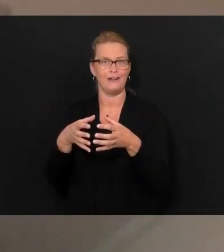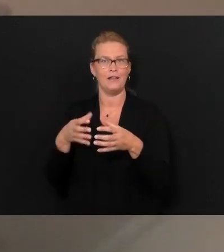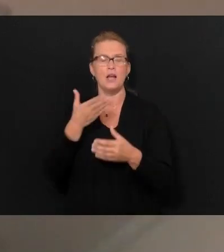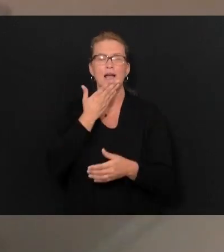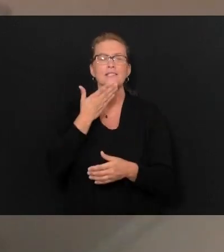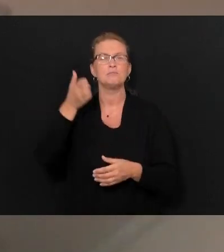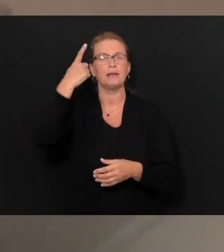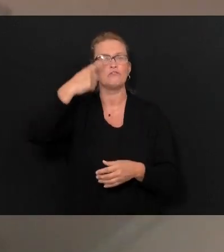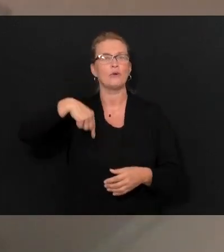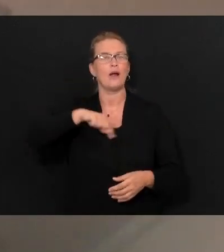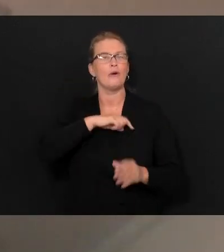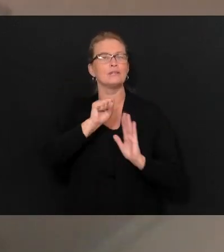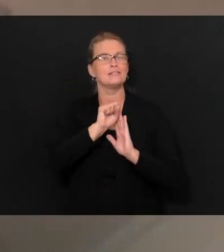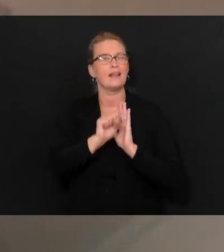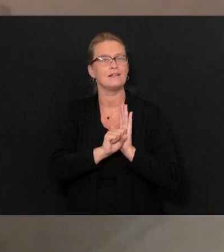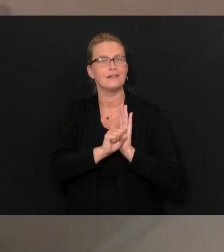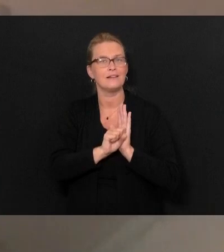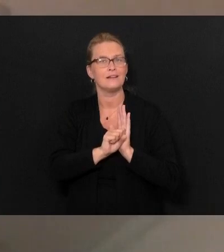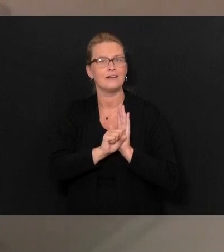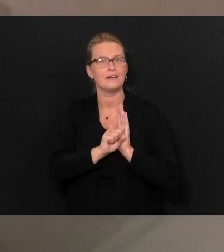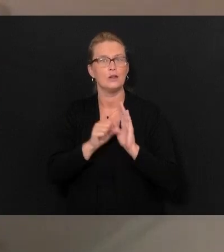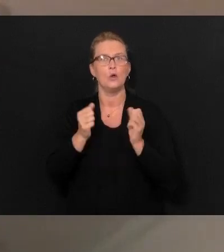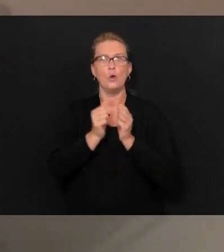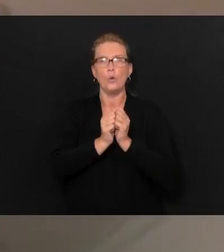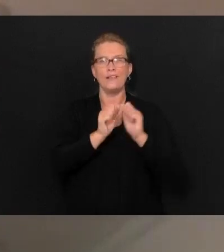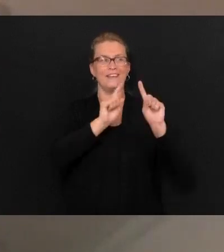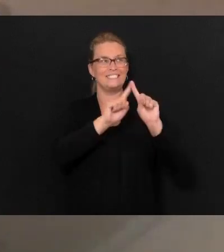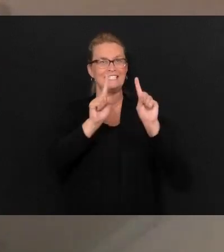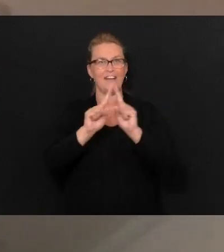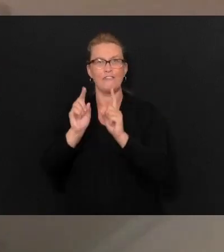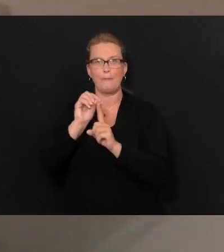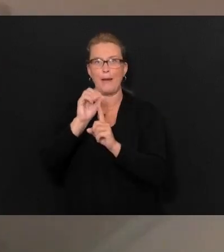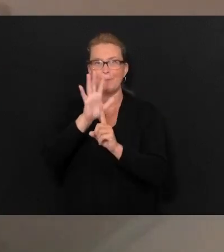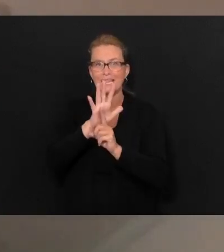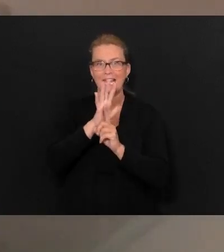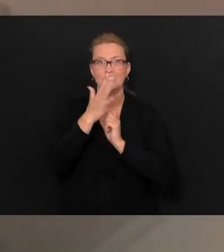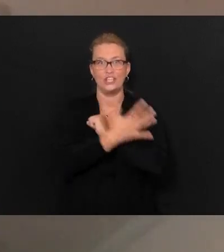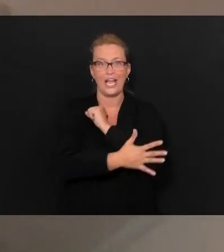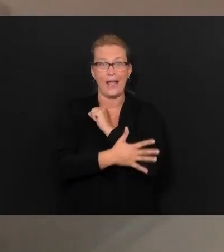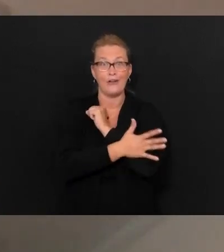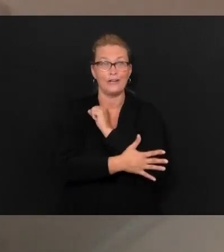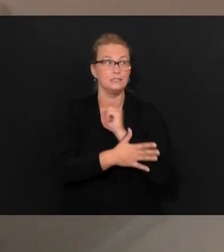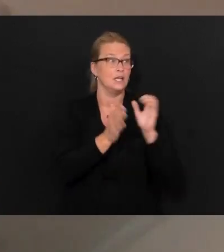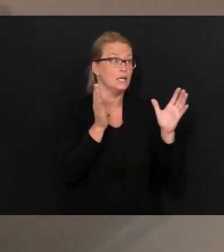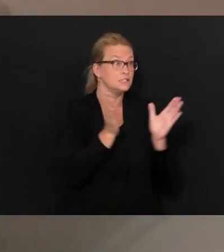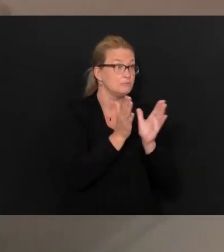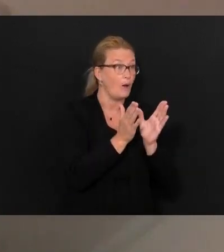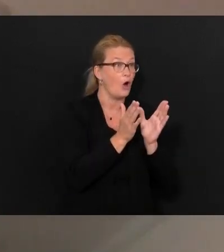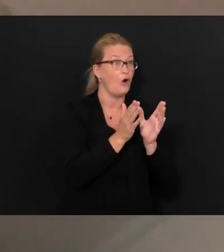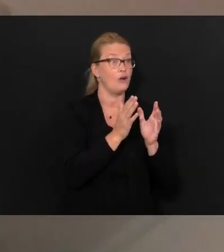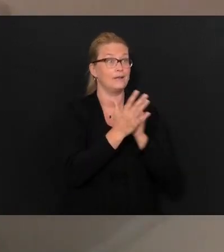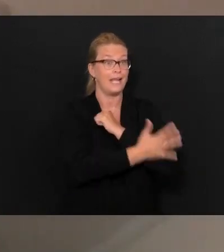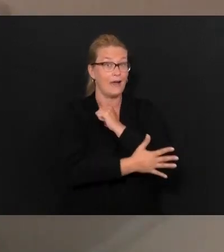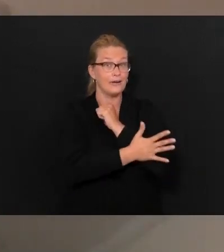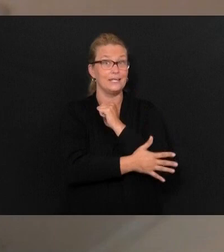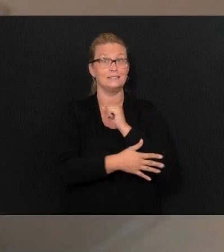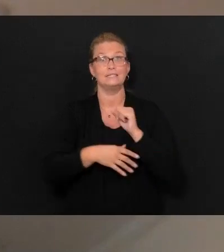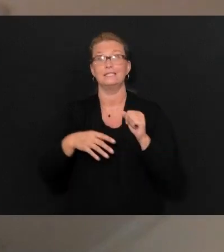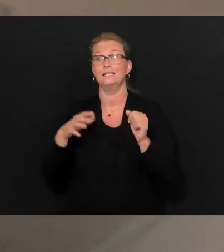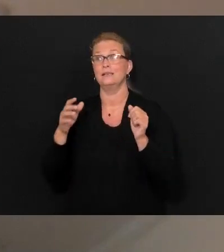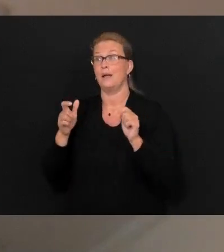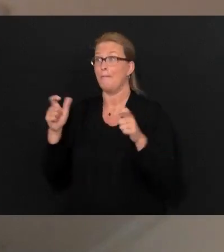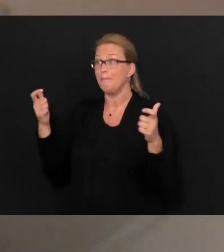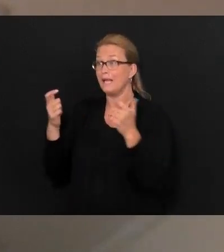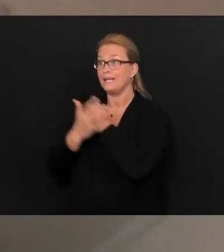our state, with its different population counties, being a small population state with some very, very small